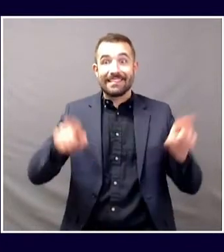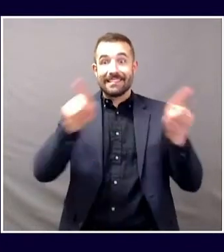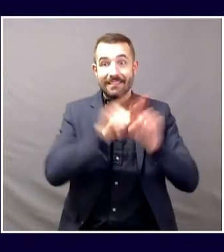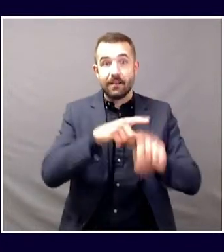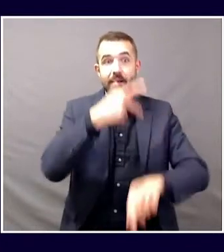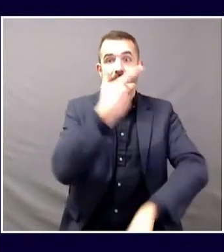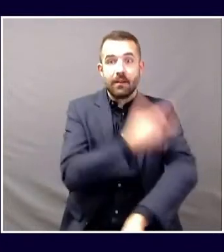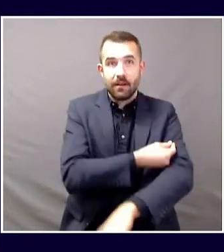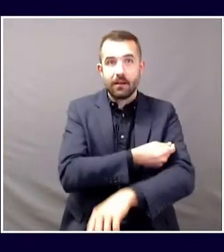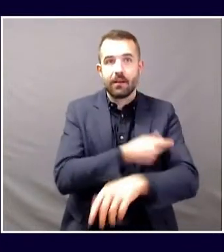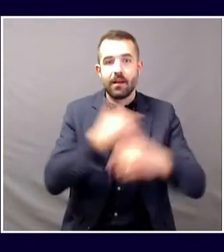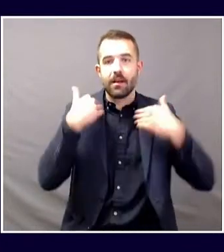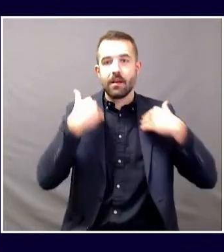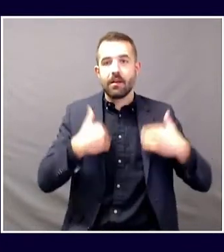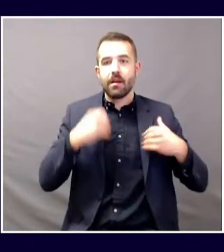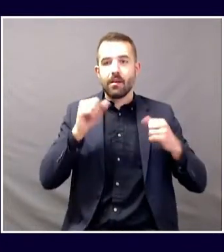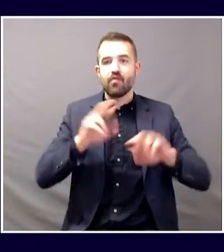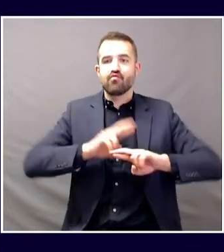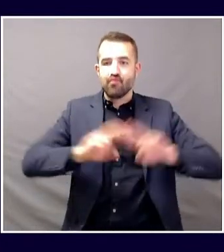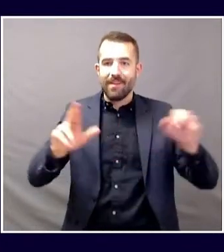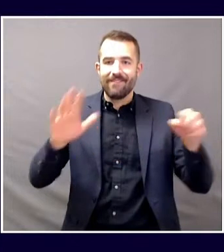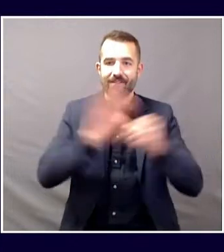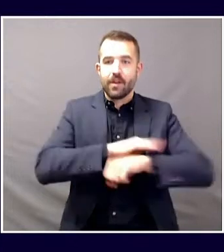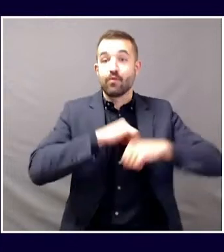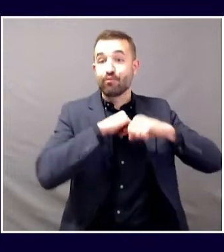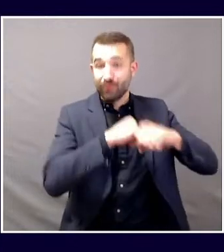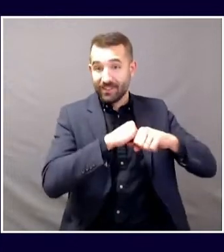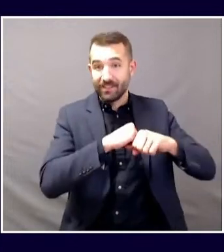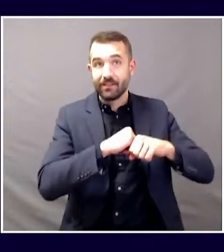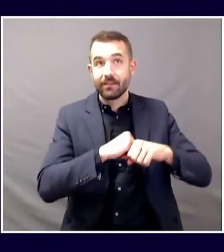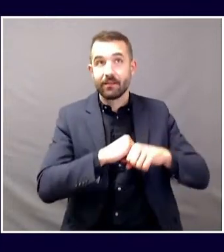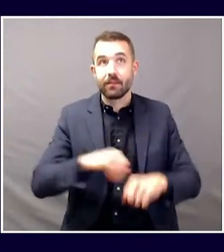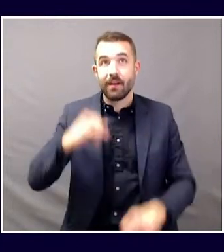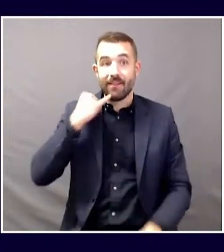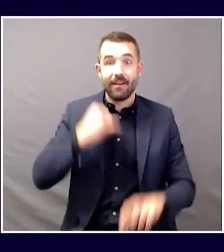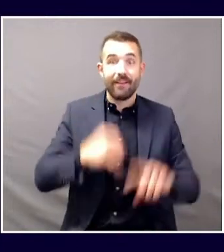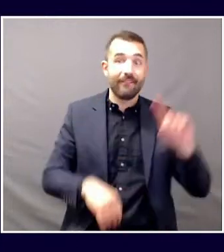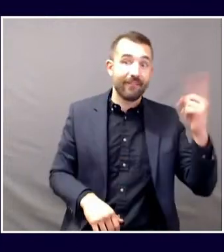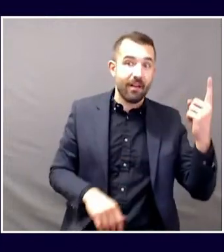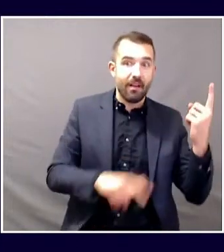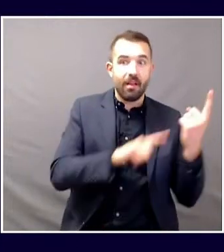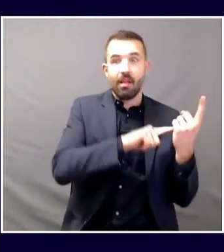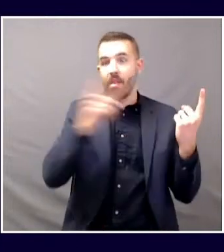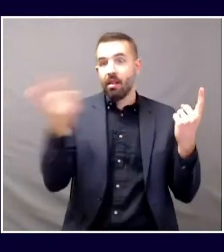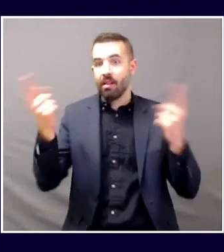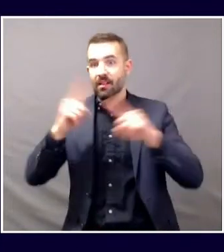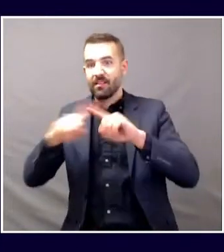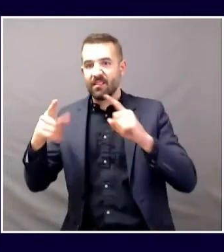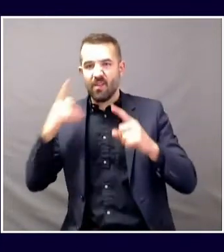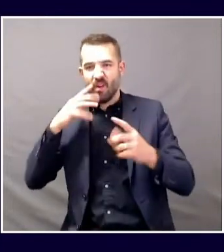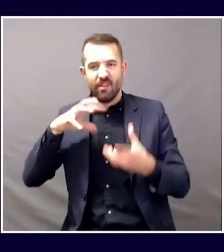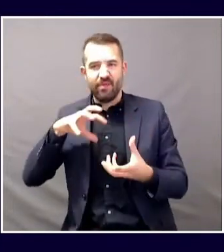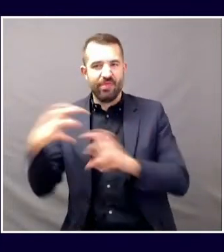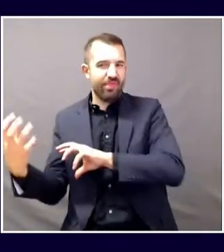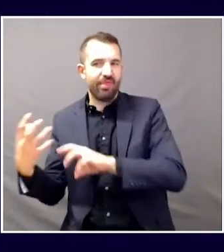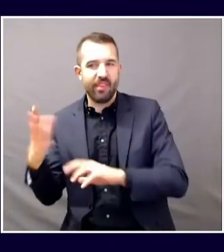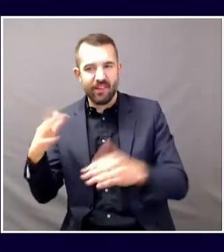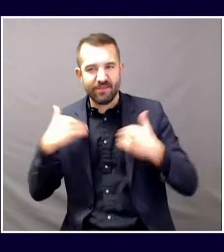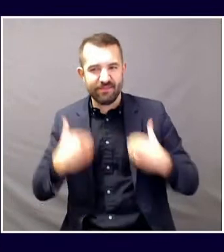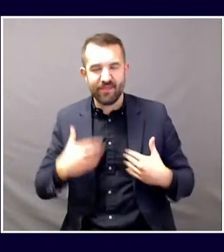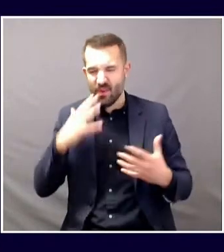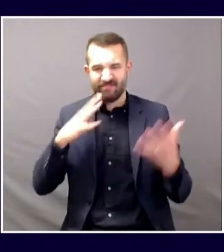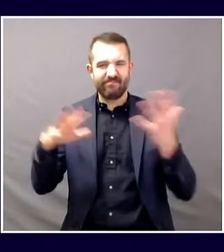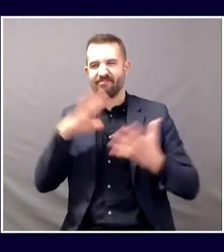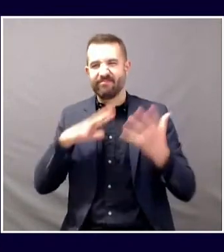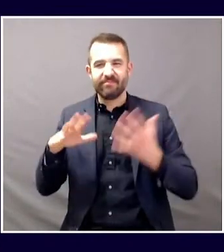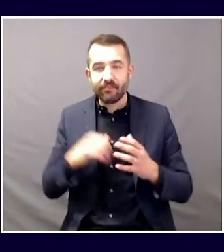same, the body's response to the threat, the COVID-19 virus, may not be fully formed out. That's why having the